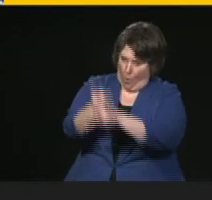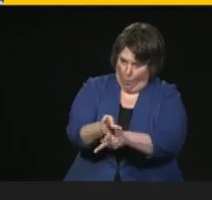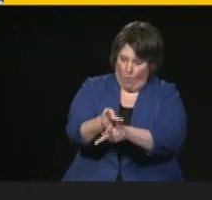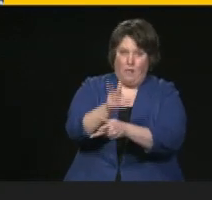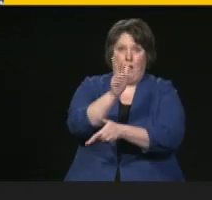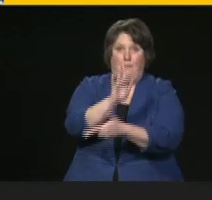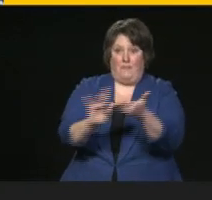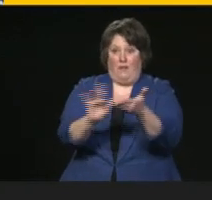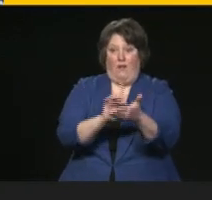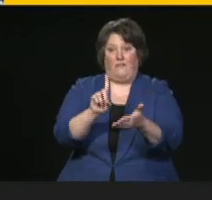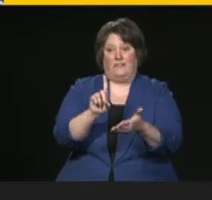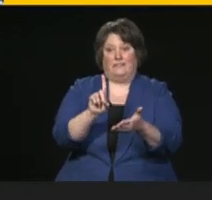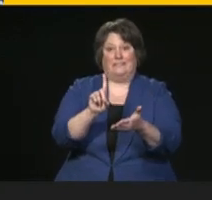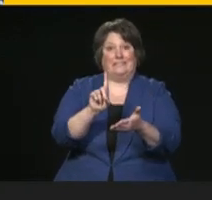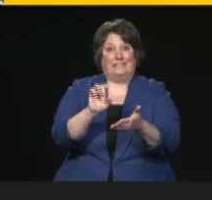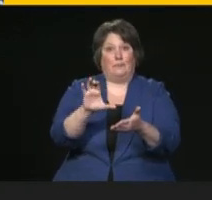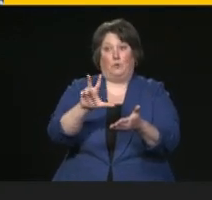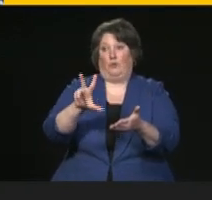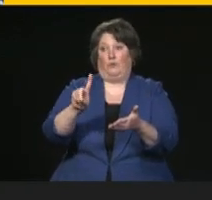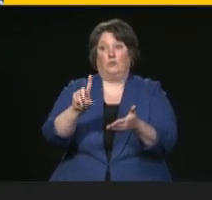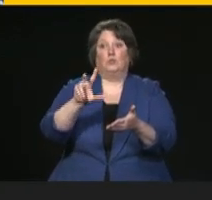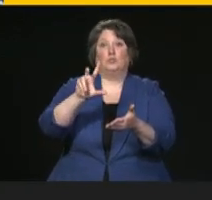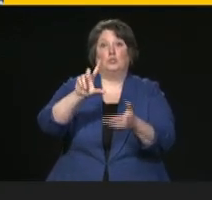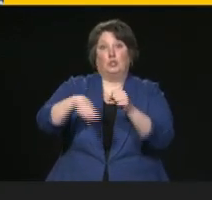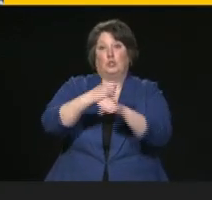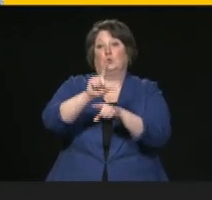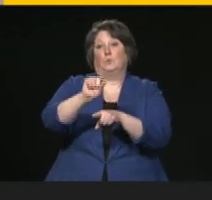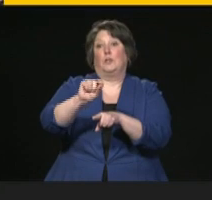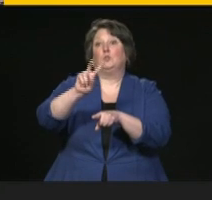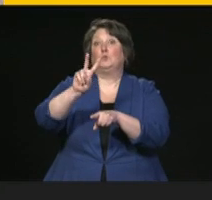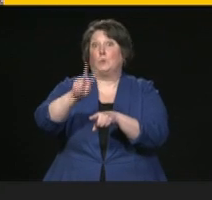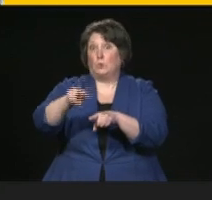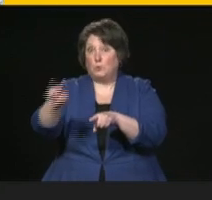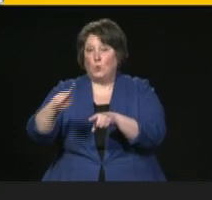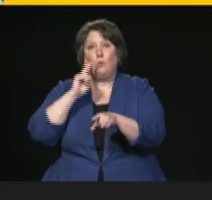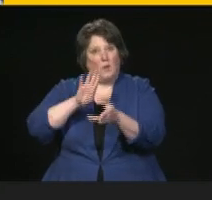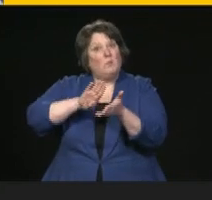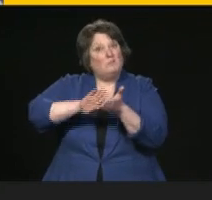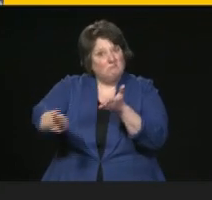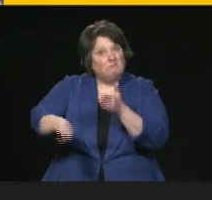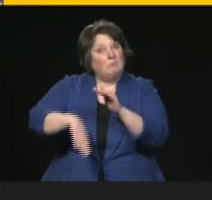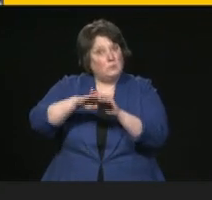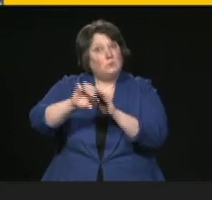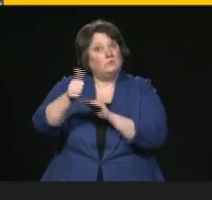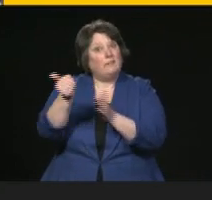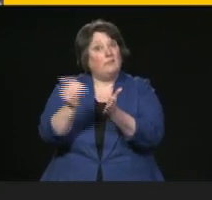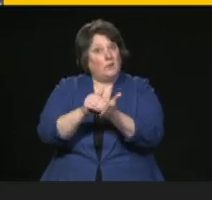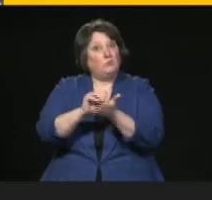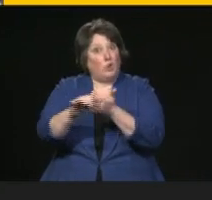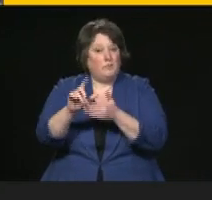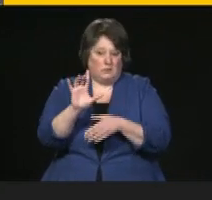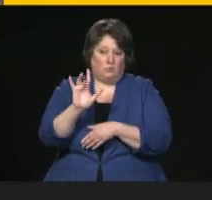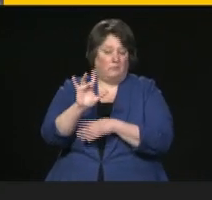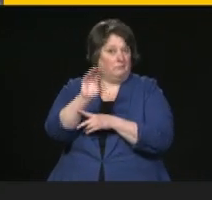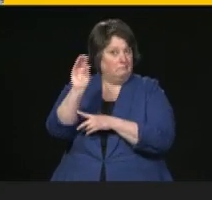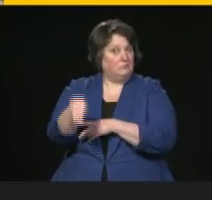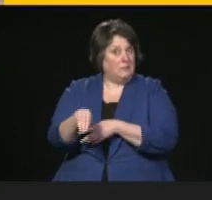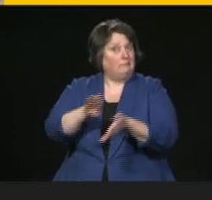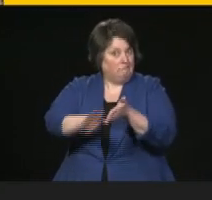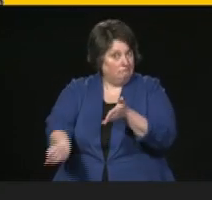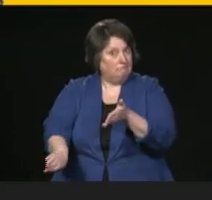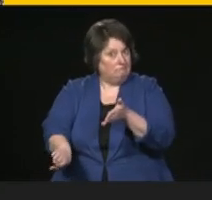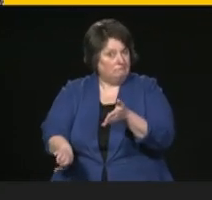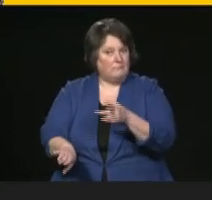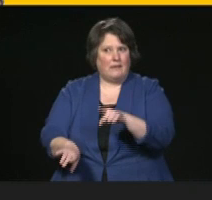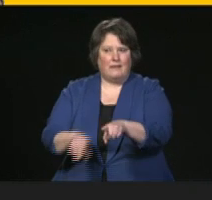loan forgiveness, up to $10,000. This will help businesses have more money at this challenging time. More details